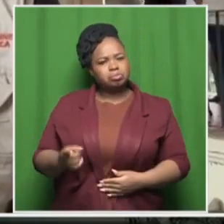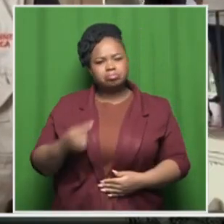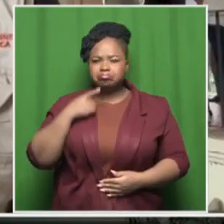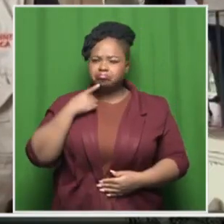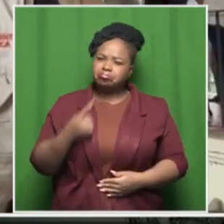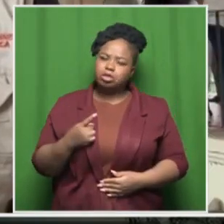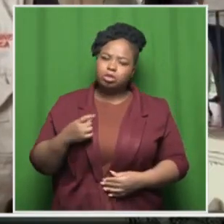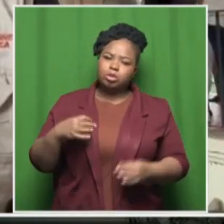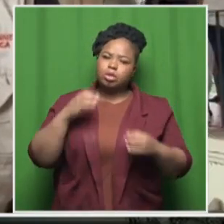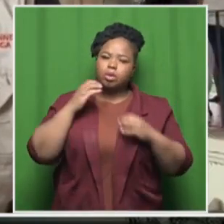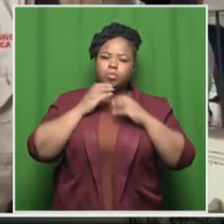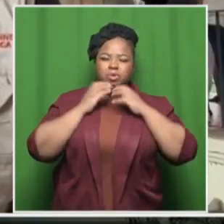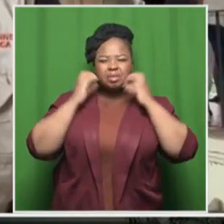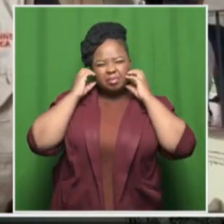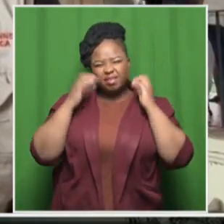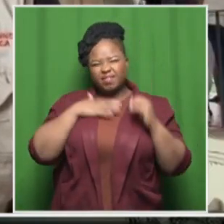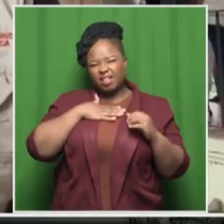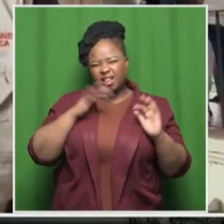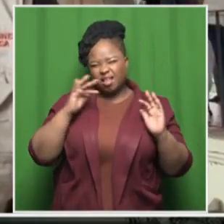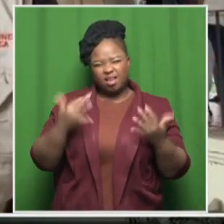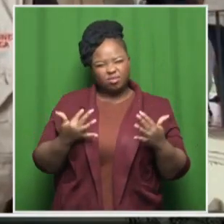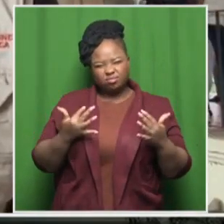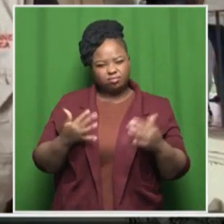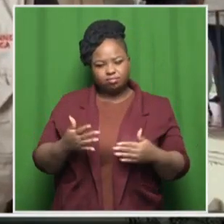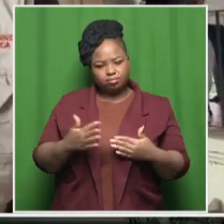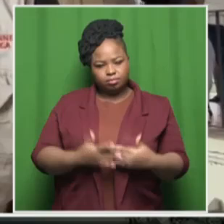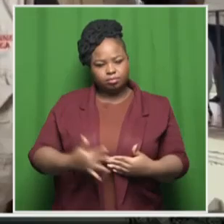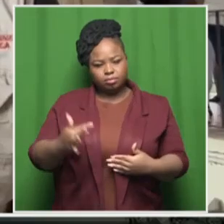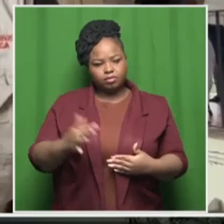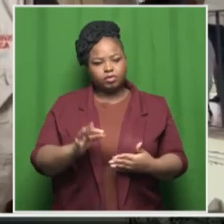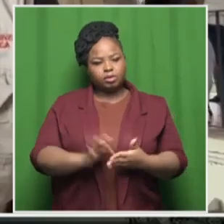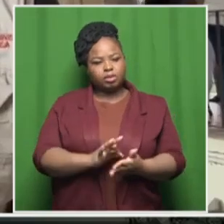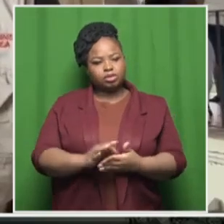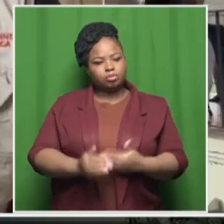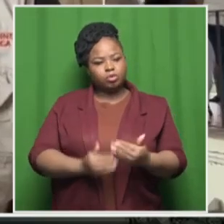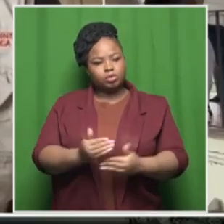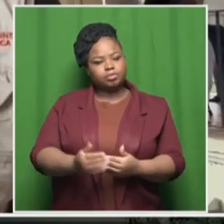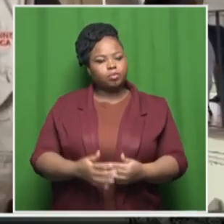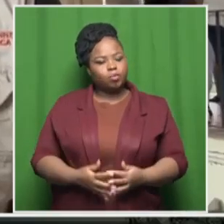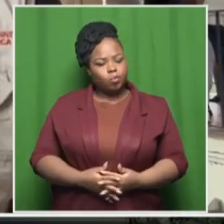say Mozambicans in general are rating the whole election process?